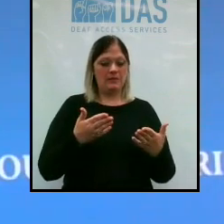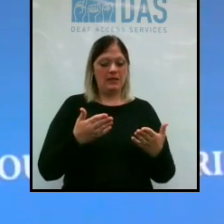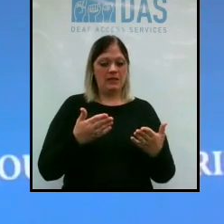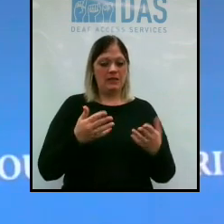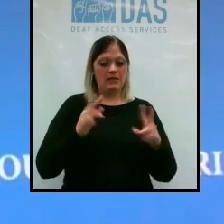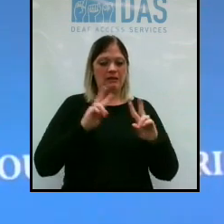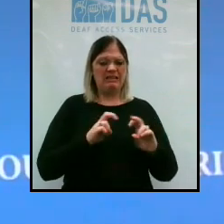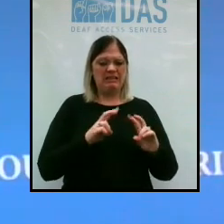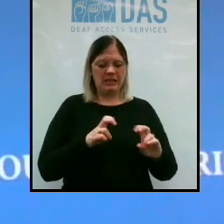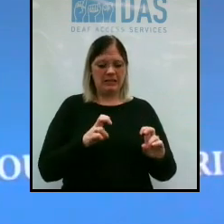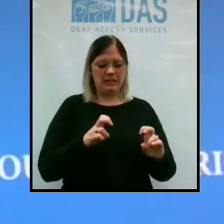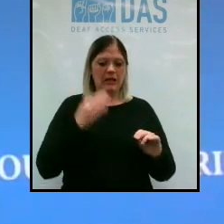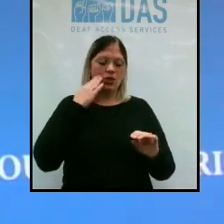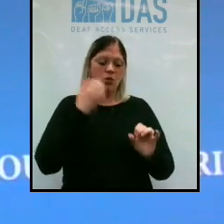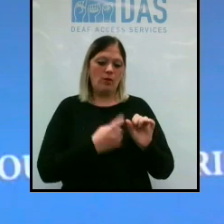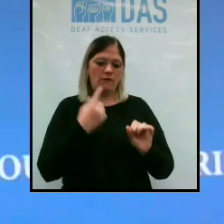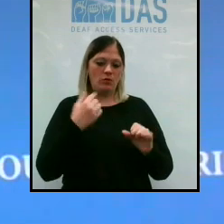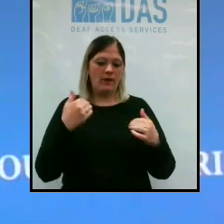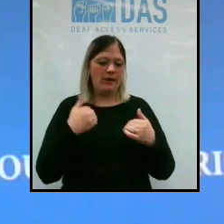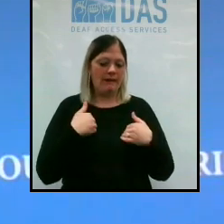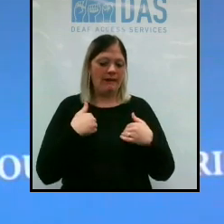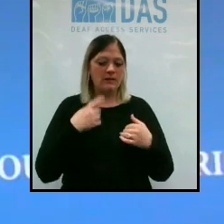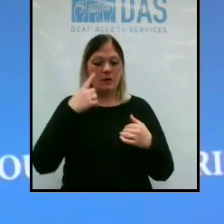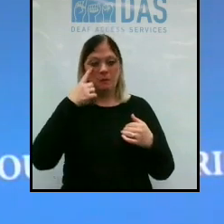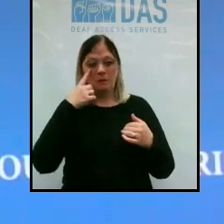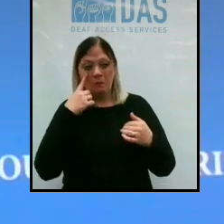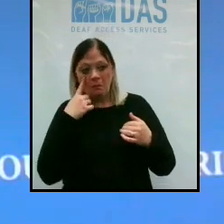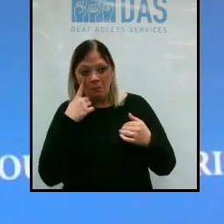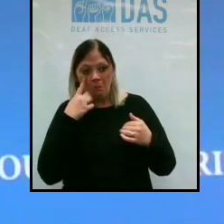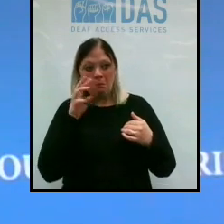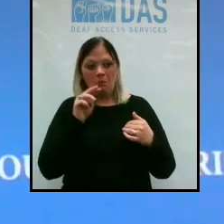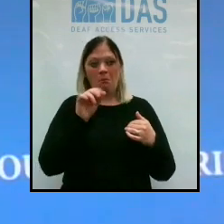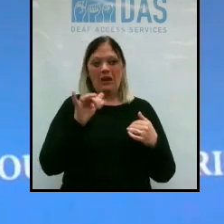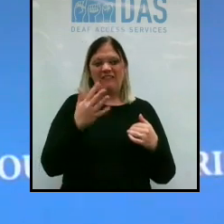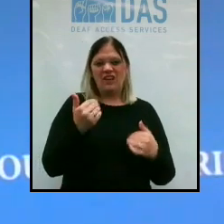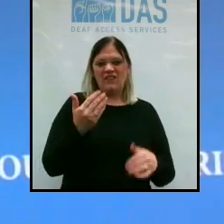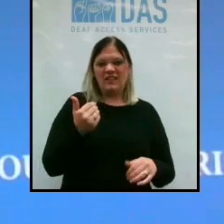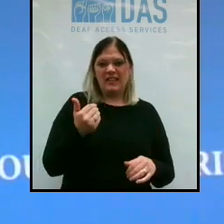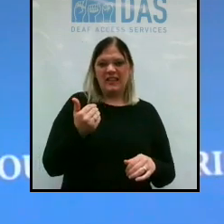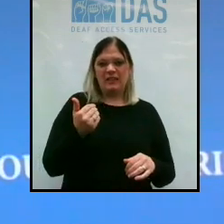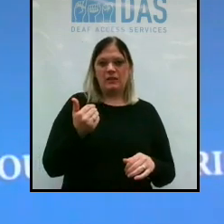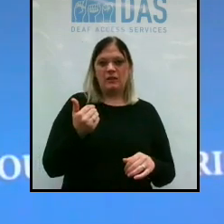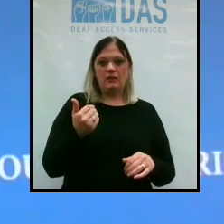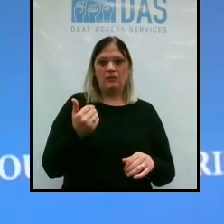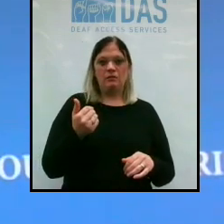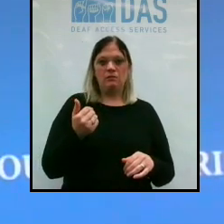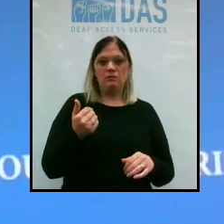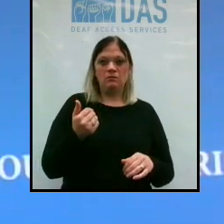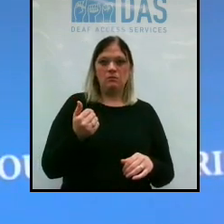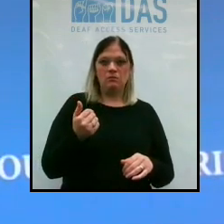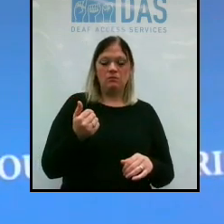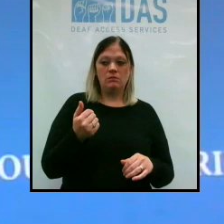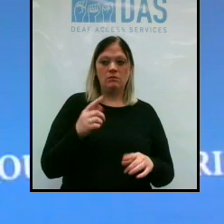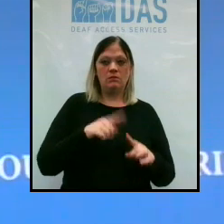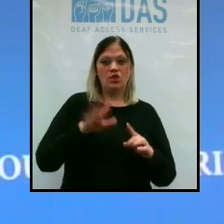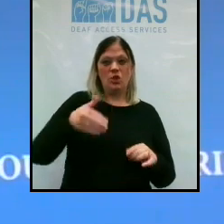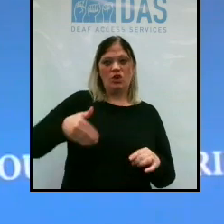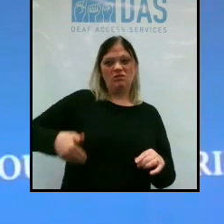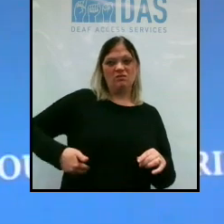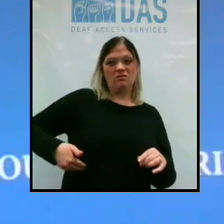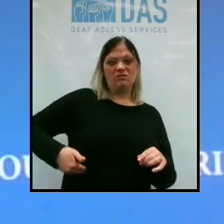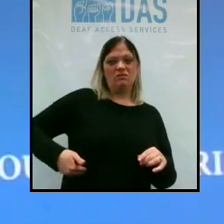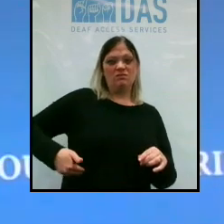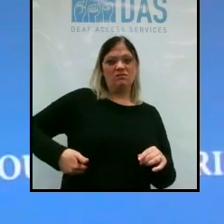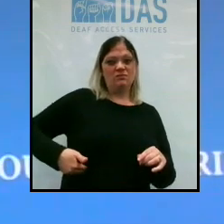this point, I know everyone has their eye on May 15th, but, you know, does your gut give you the sense